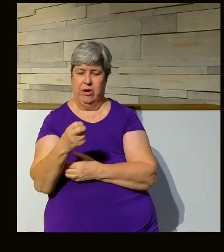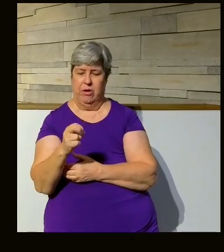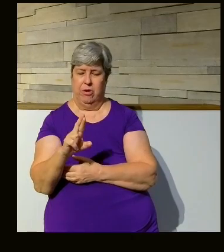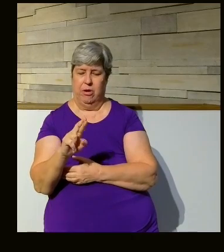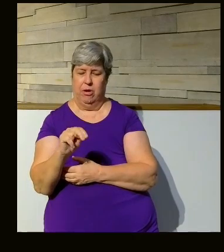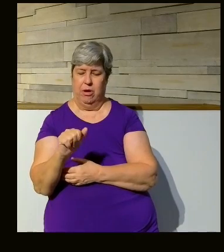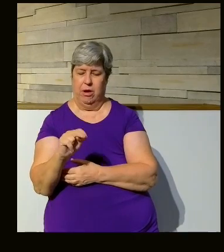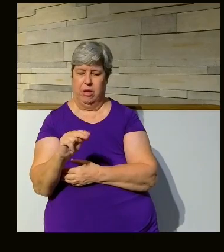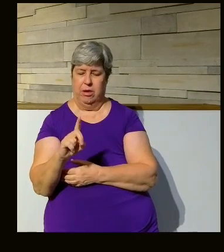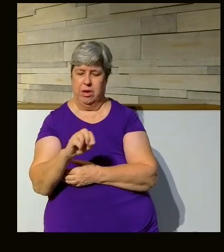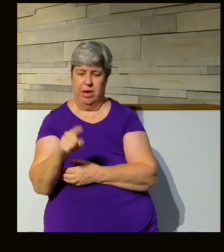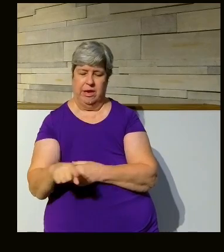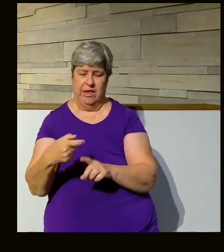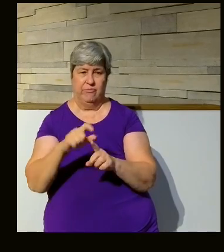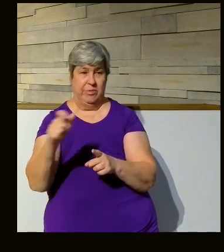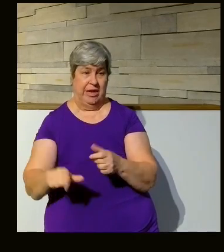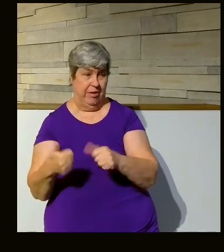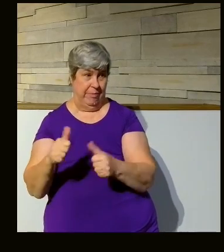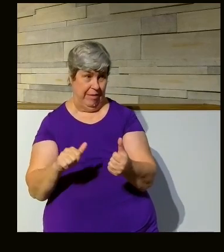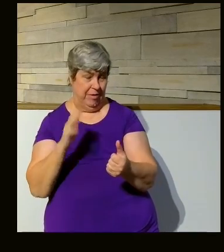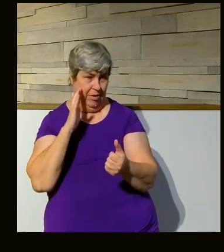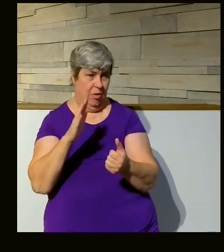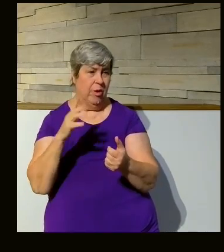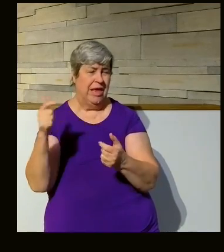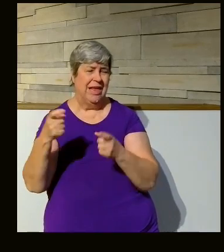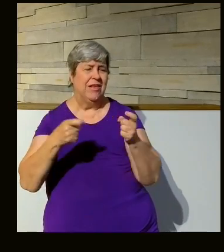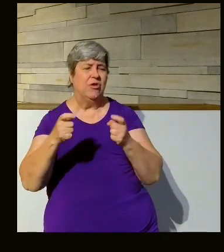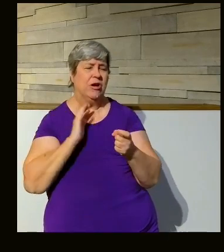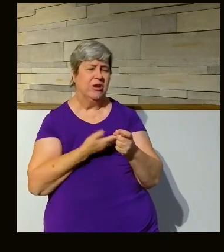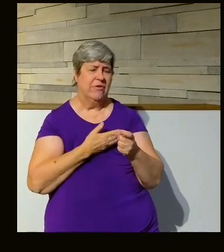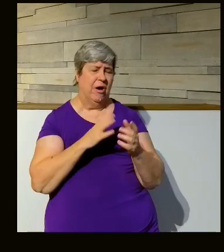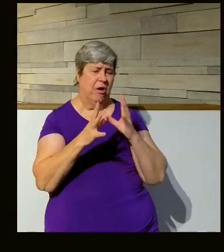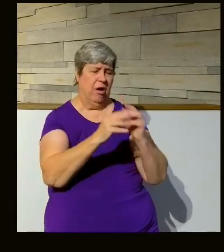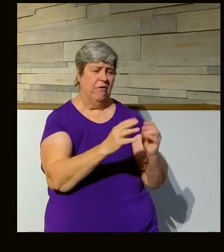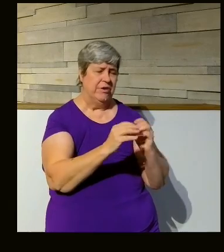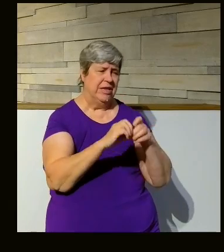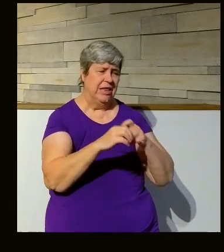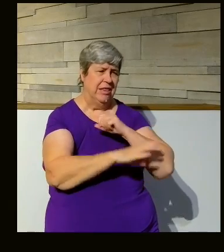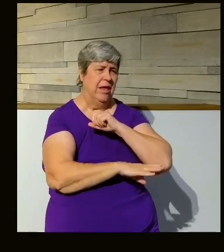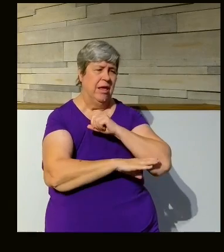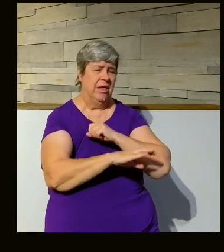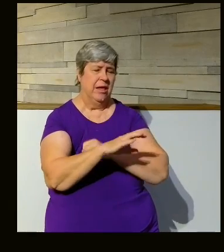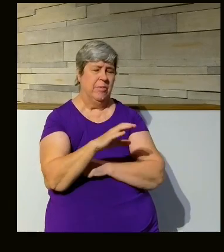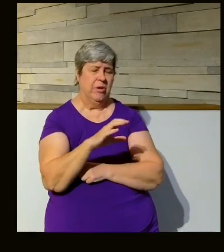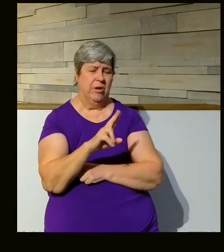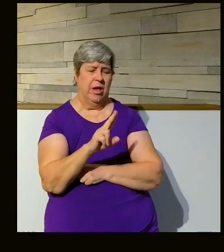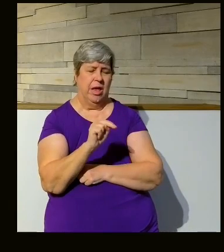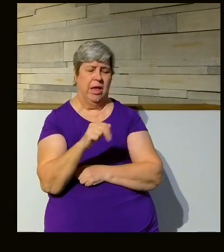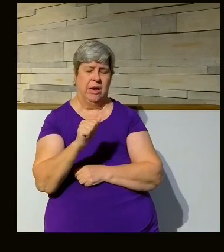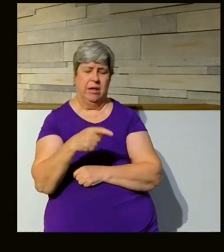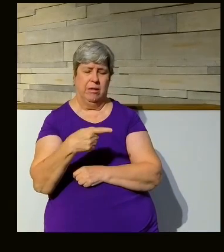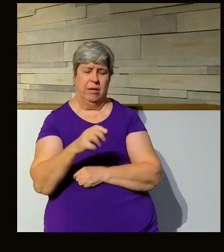will be preaching here. Eric is the one that's overseeing our unapologetic conference that's coming in September. He's going to get us fired up about the